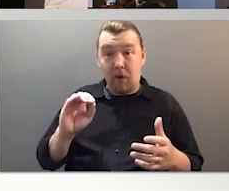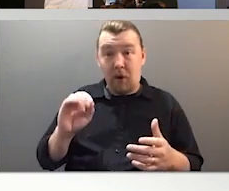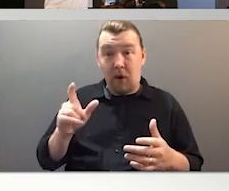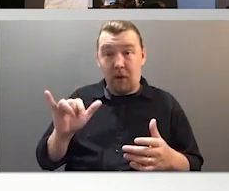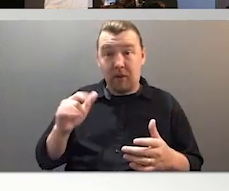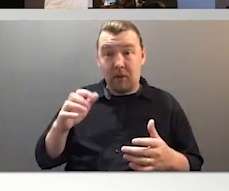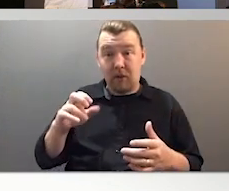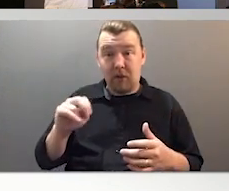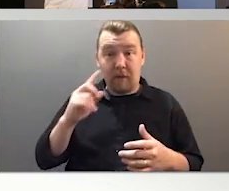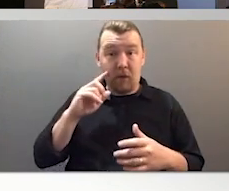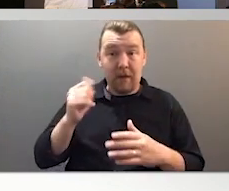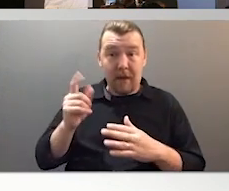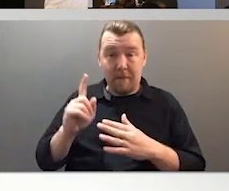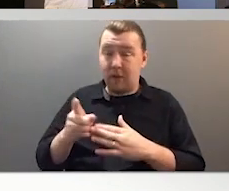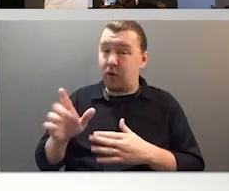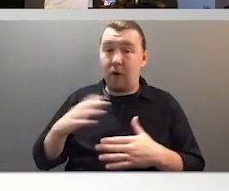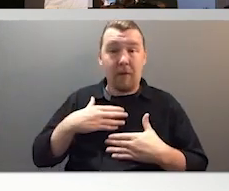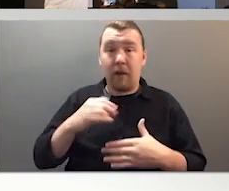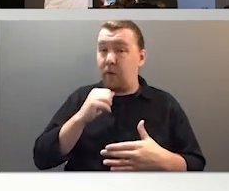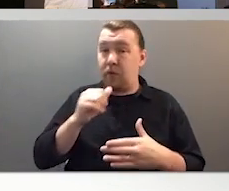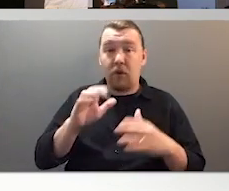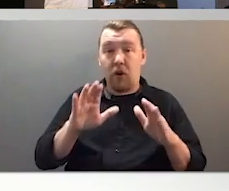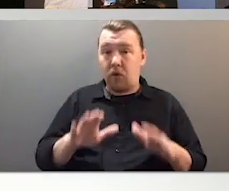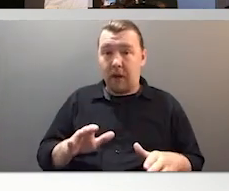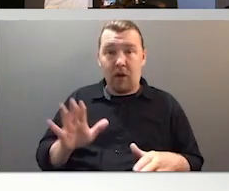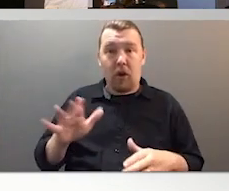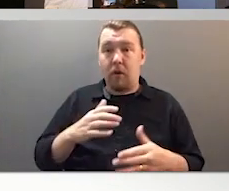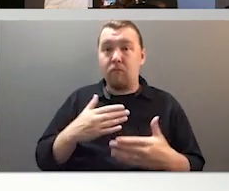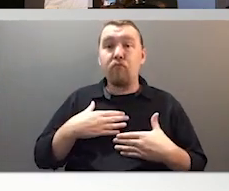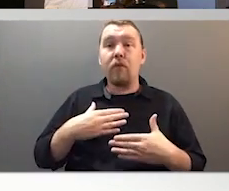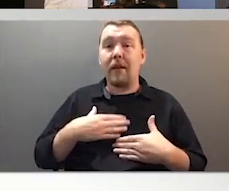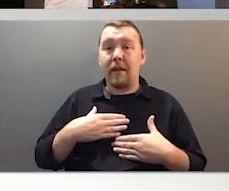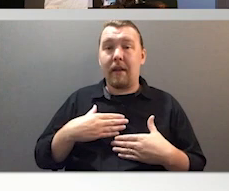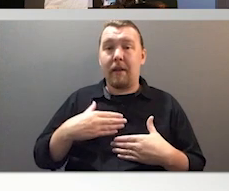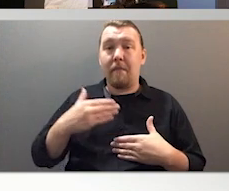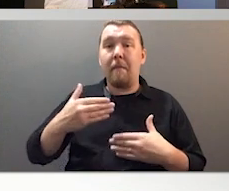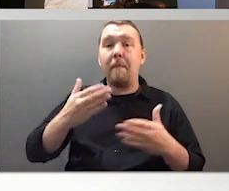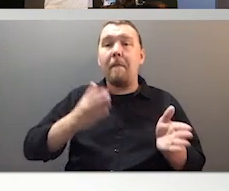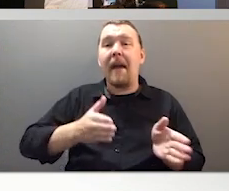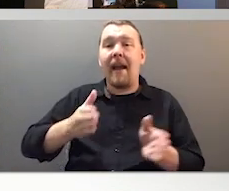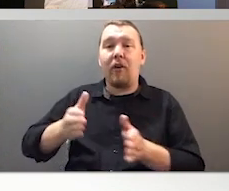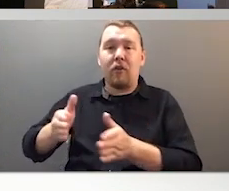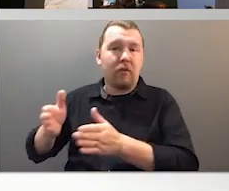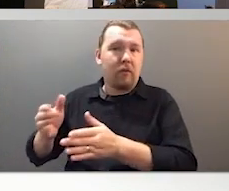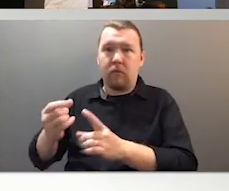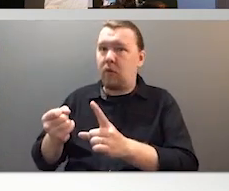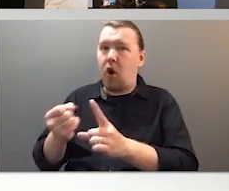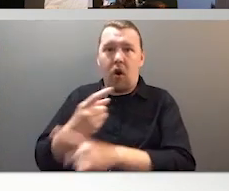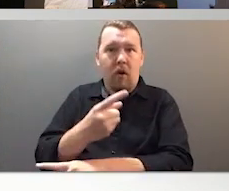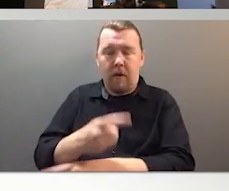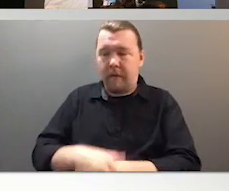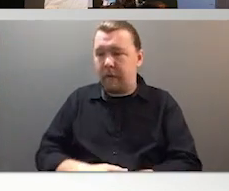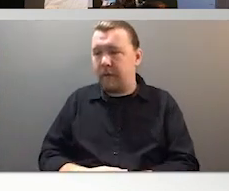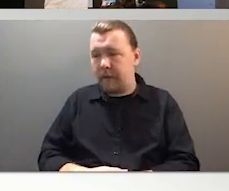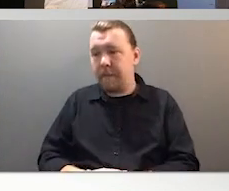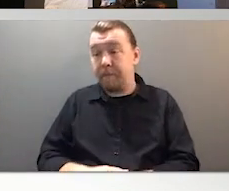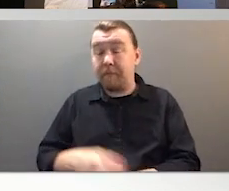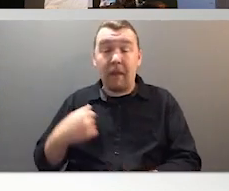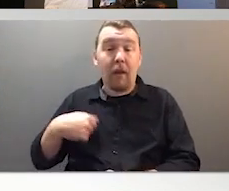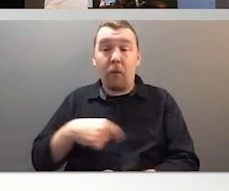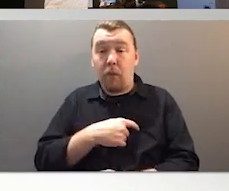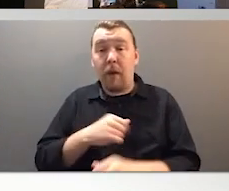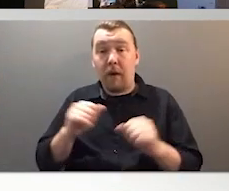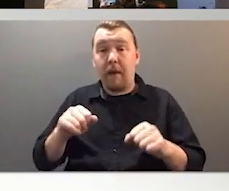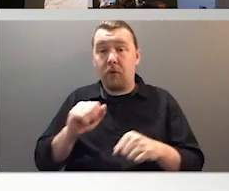Her breathing patterns were completely off. And so we were able to kind of work through